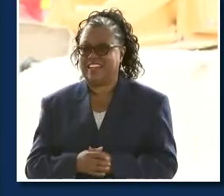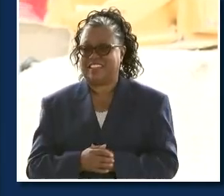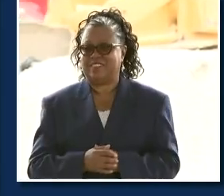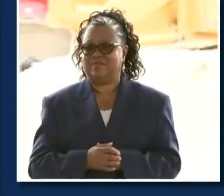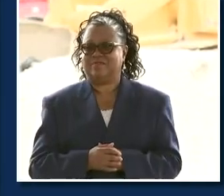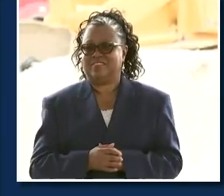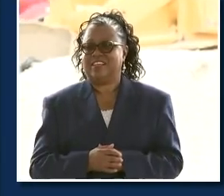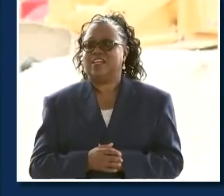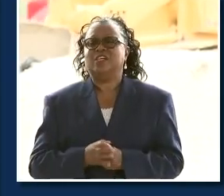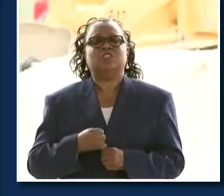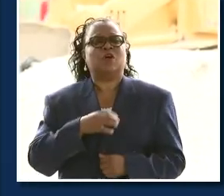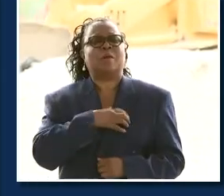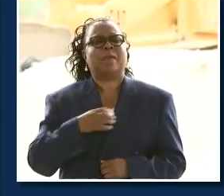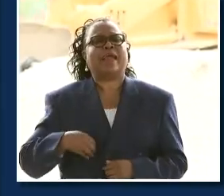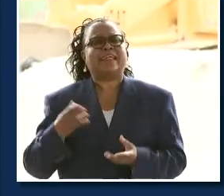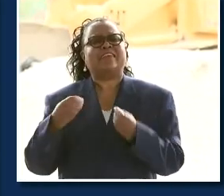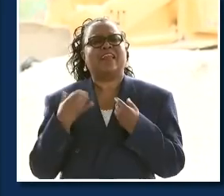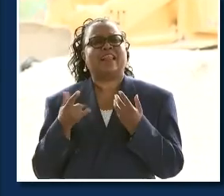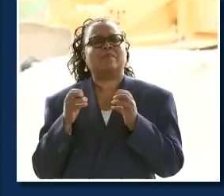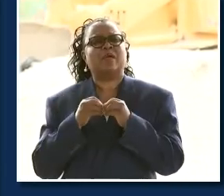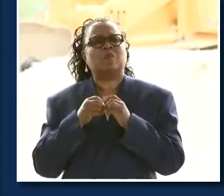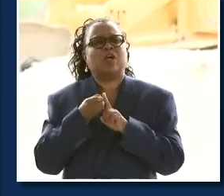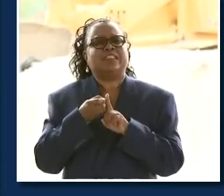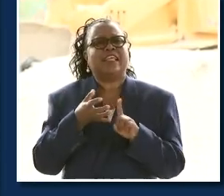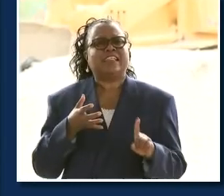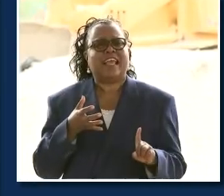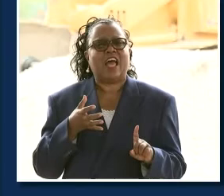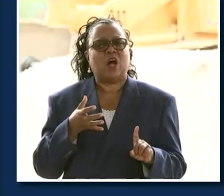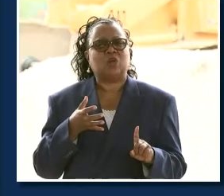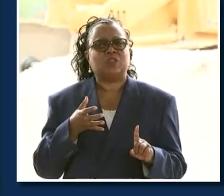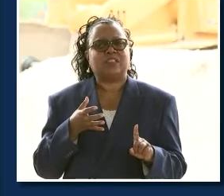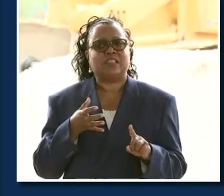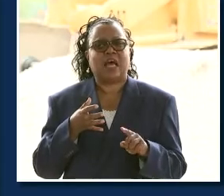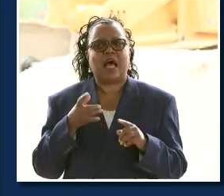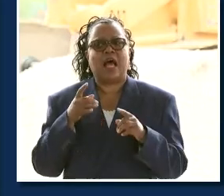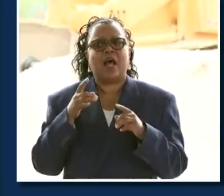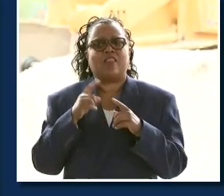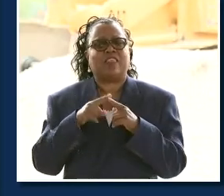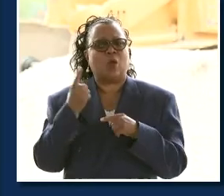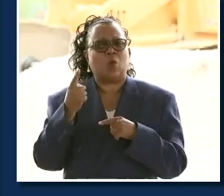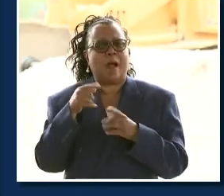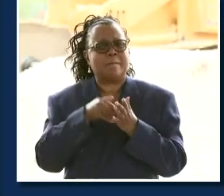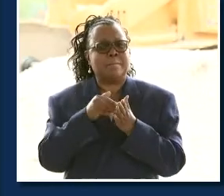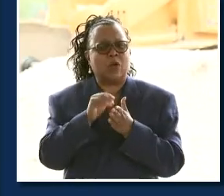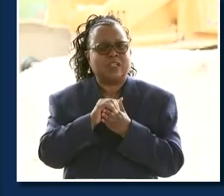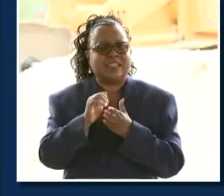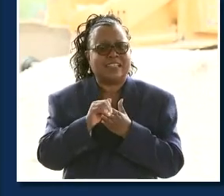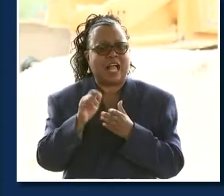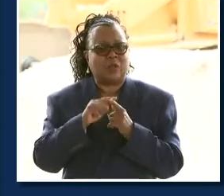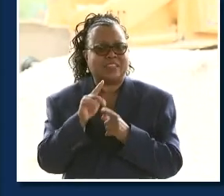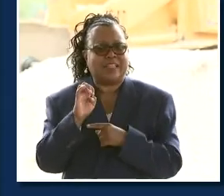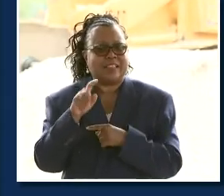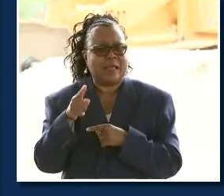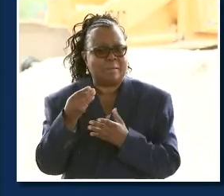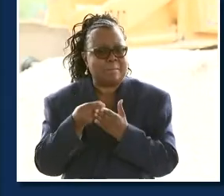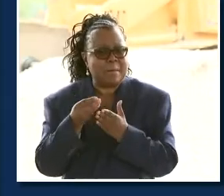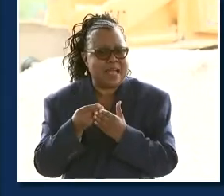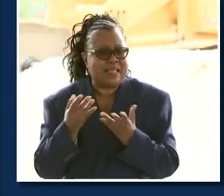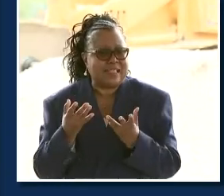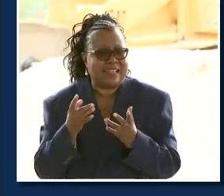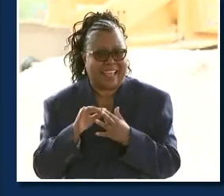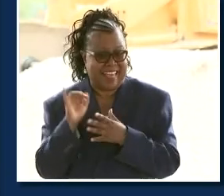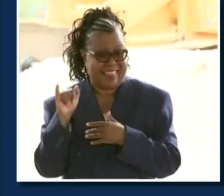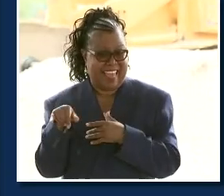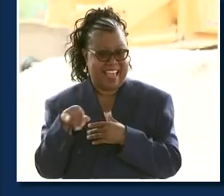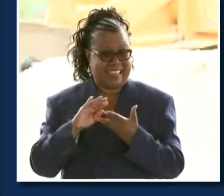Yep. So, Mayor, could you give us a little bit more details? The $1 million in tip money, is